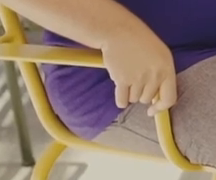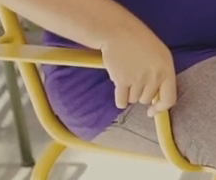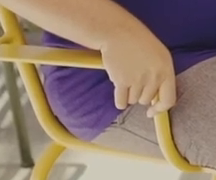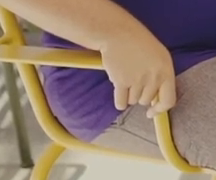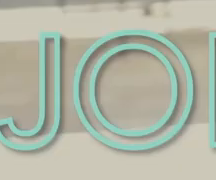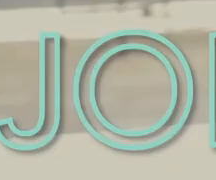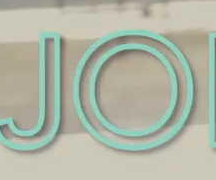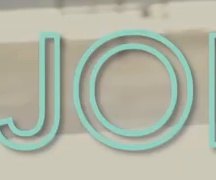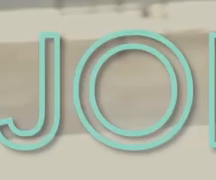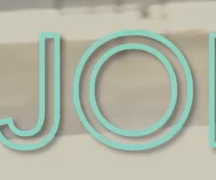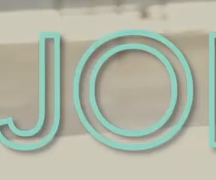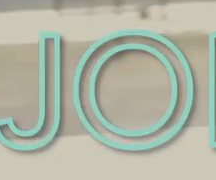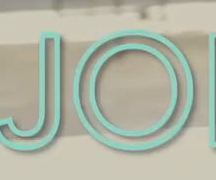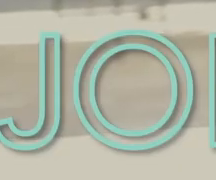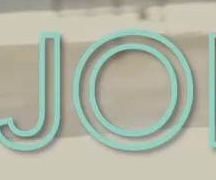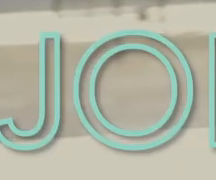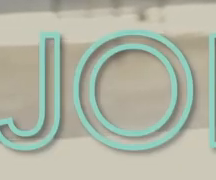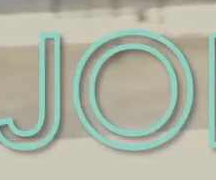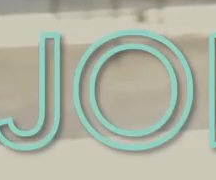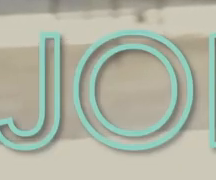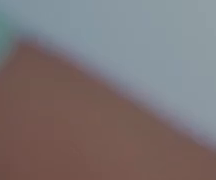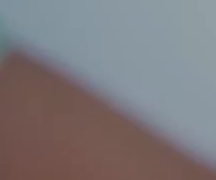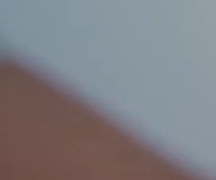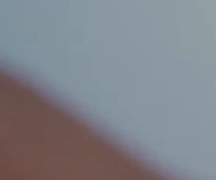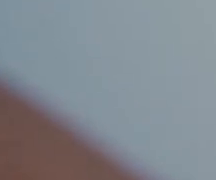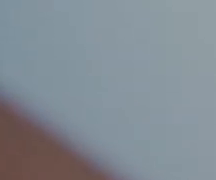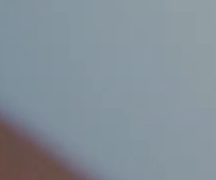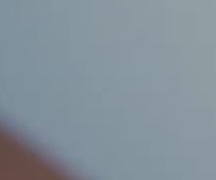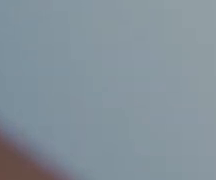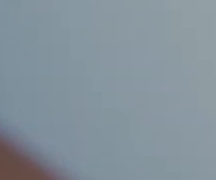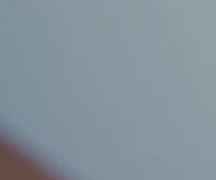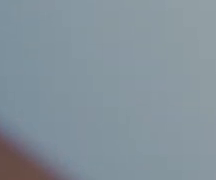Show the world the impossible is possible.